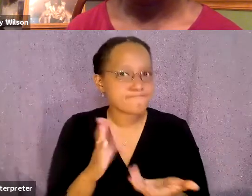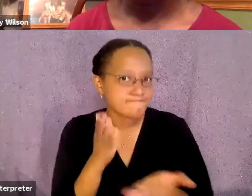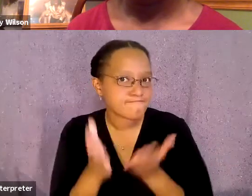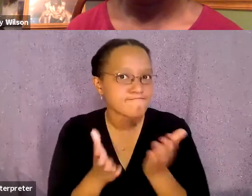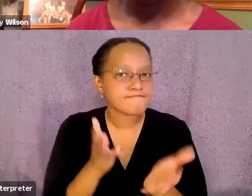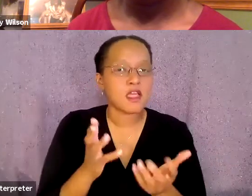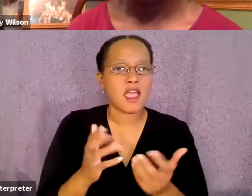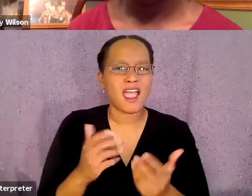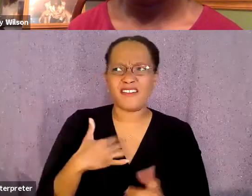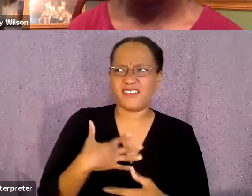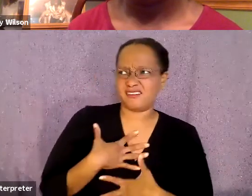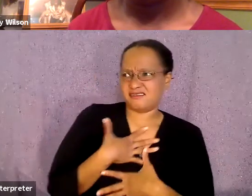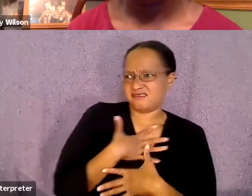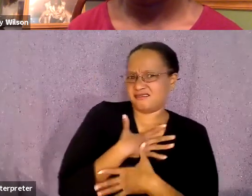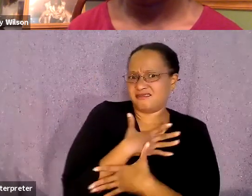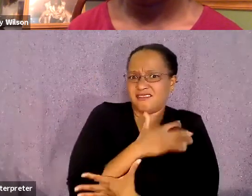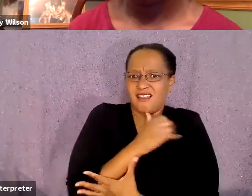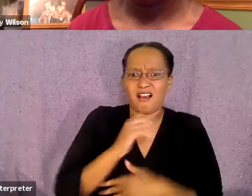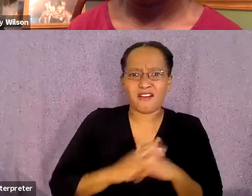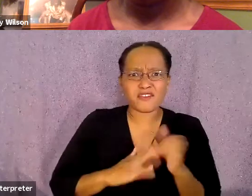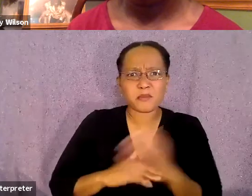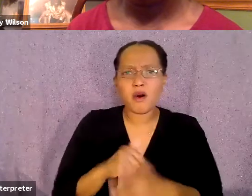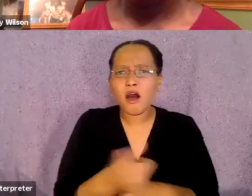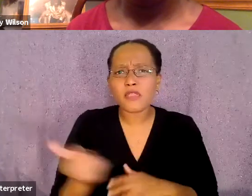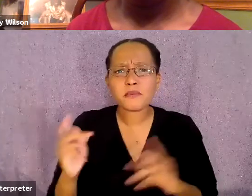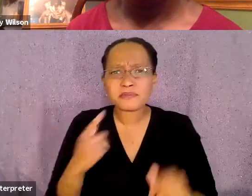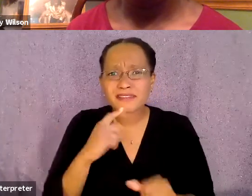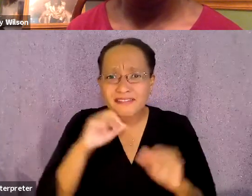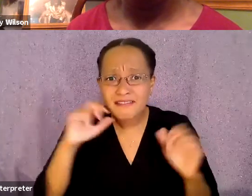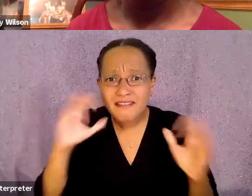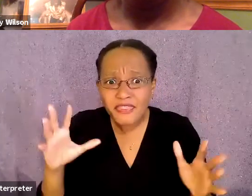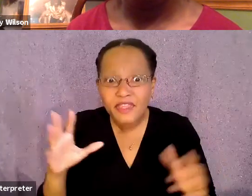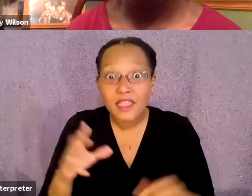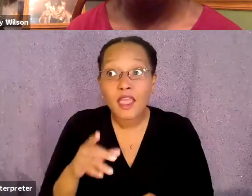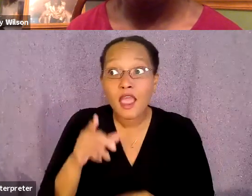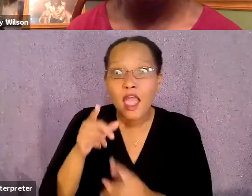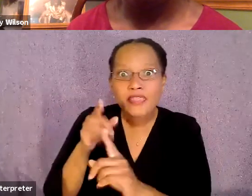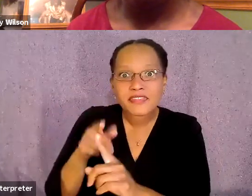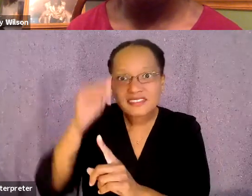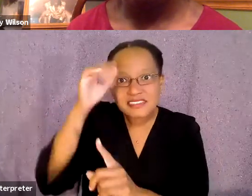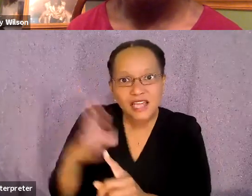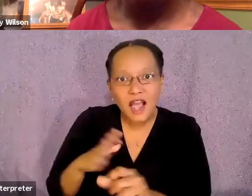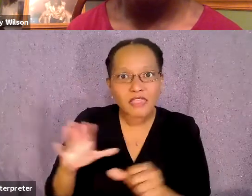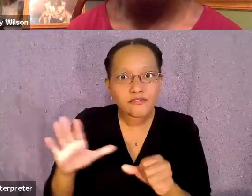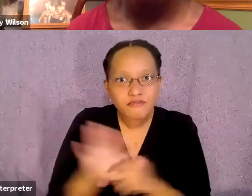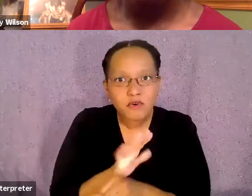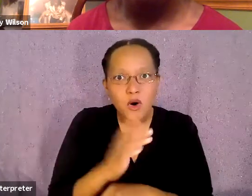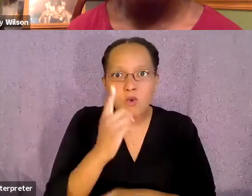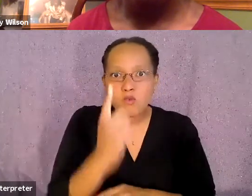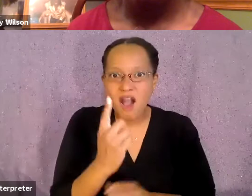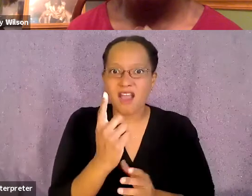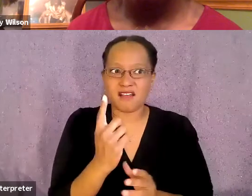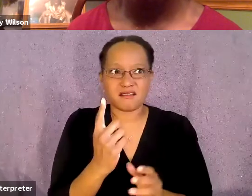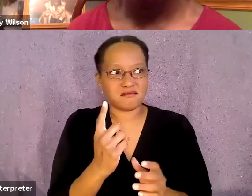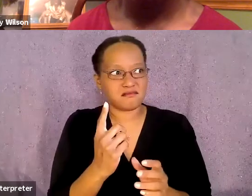was just so uncomfortable, and no one was saying anything. And he literally spent the entire interview sexually harassing